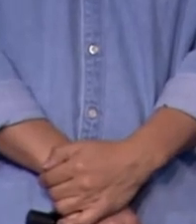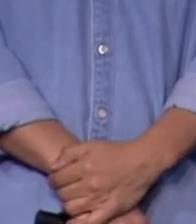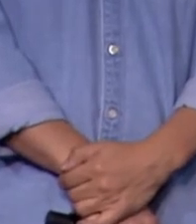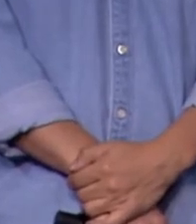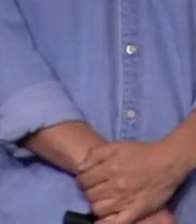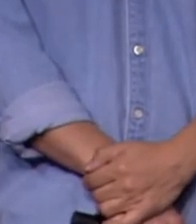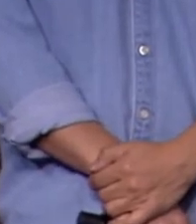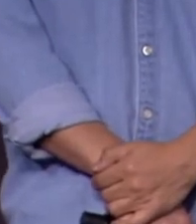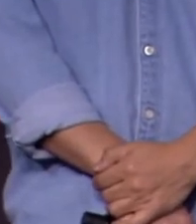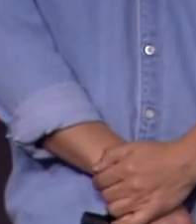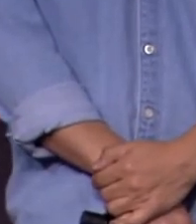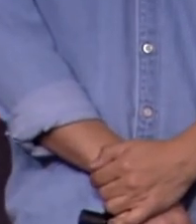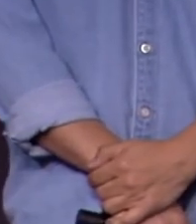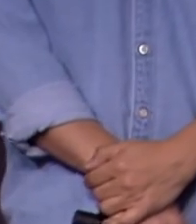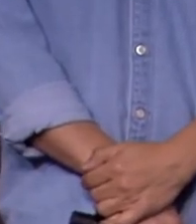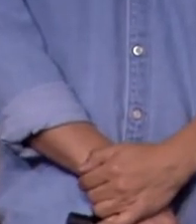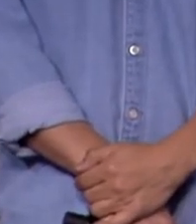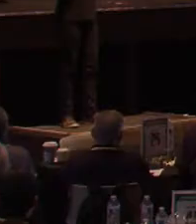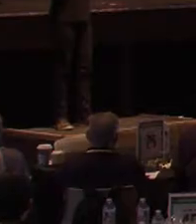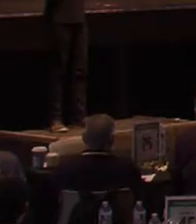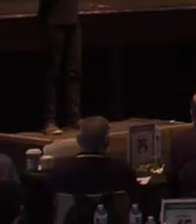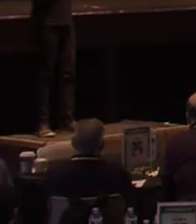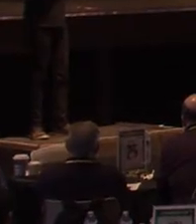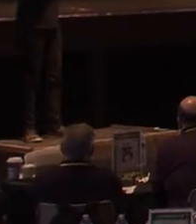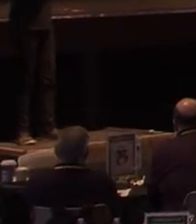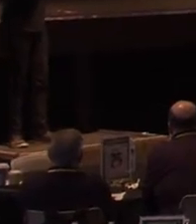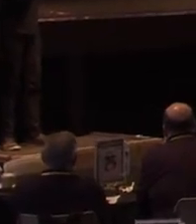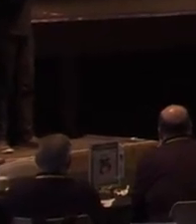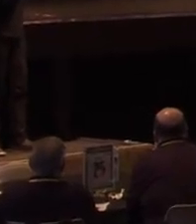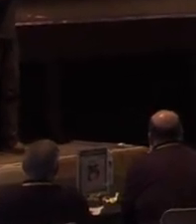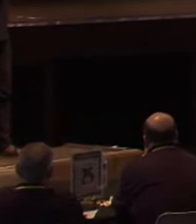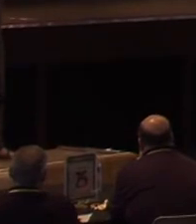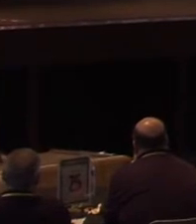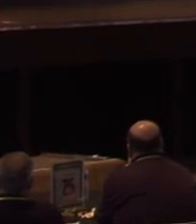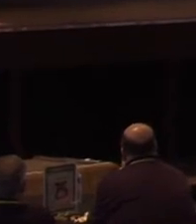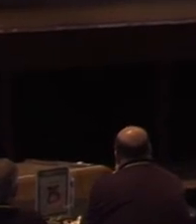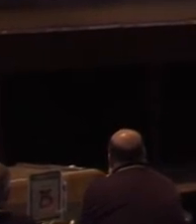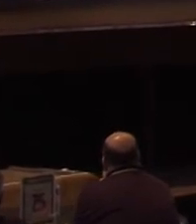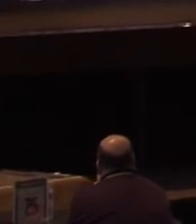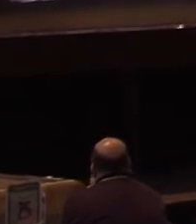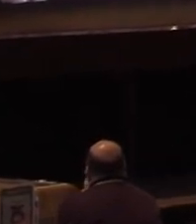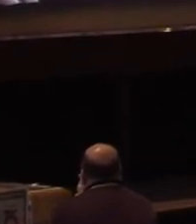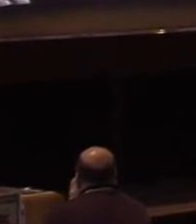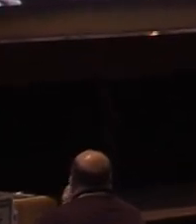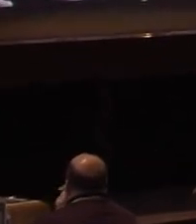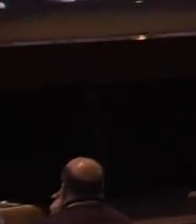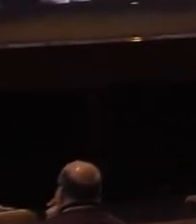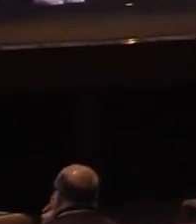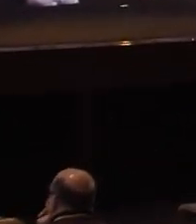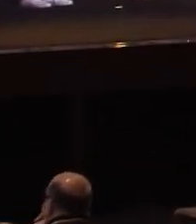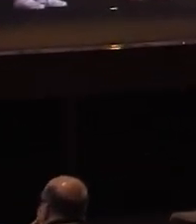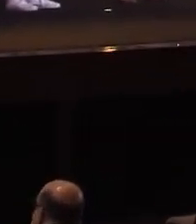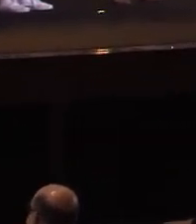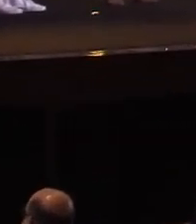he just held on for as long as he can.